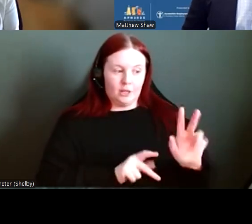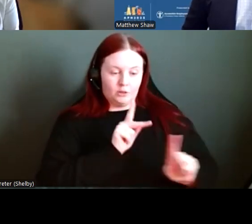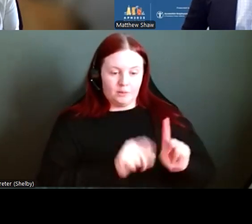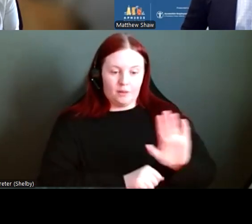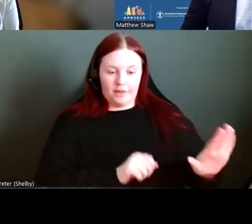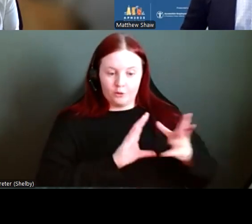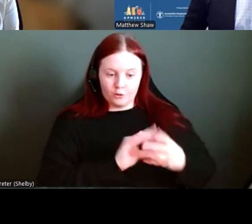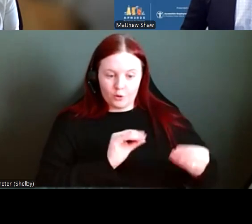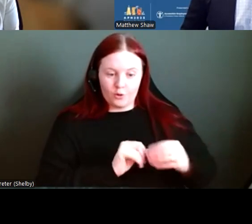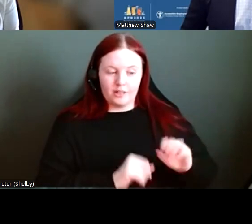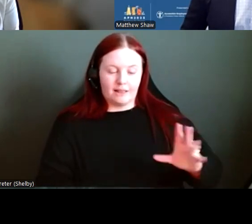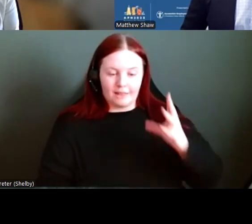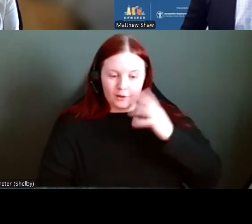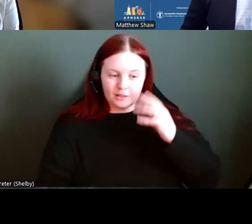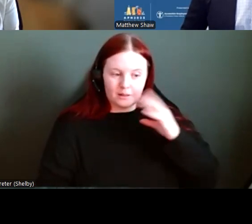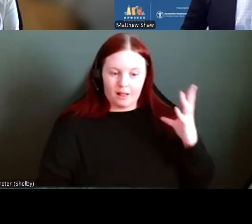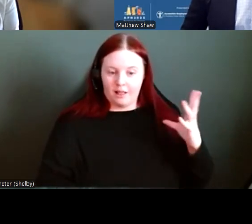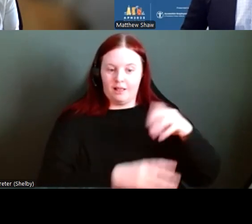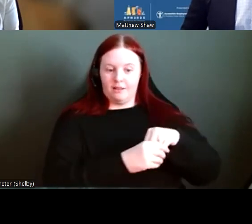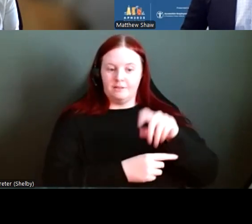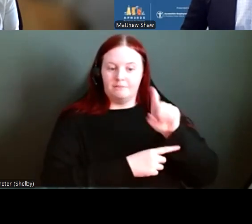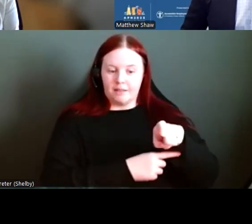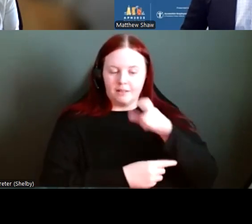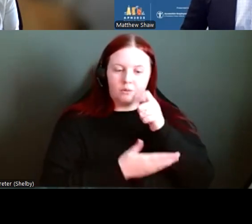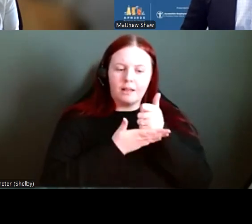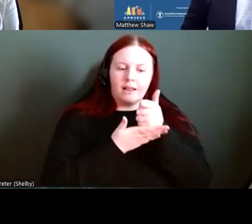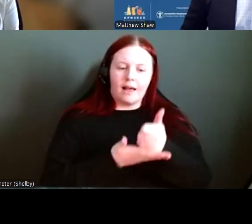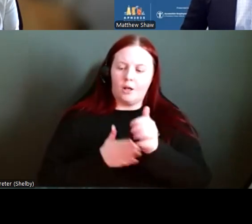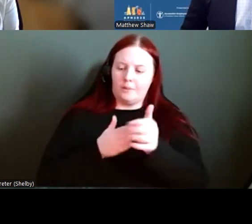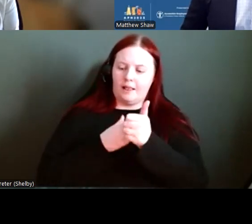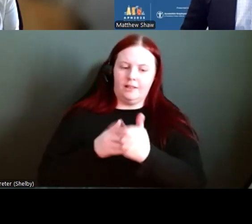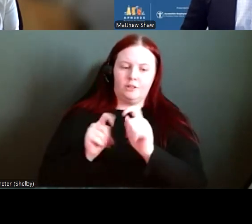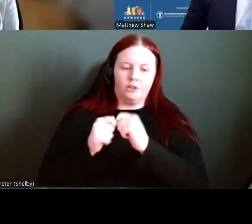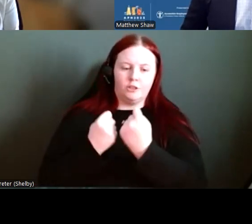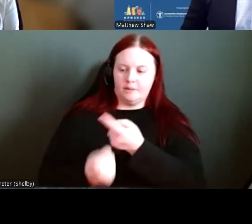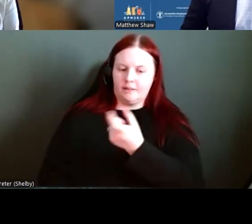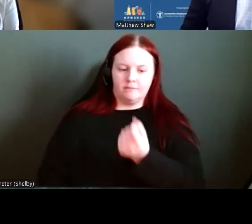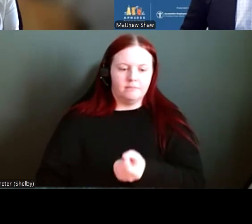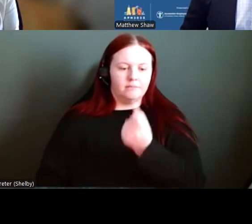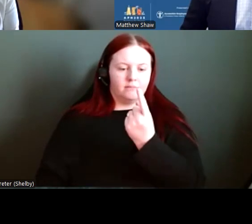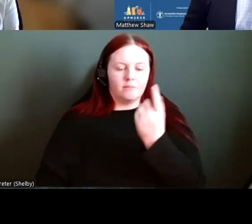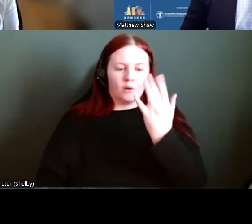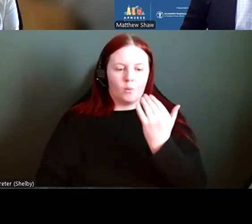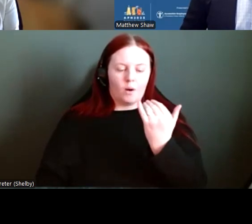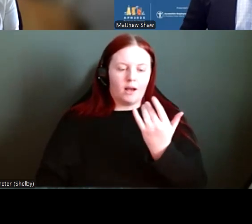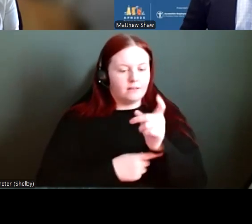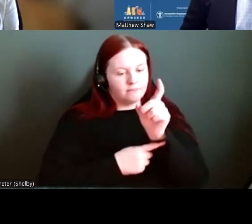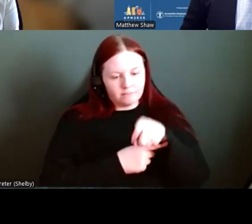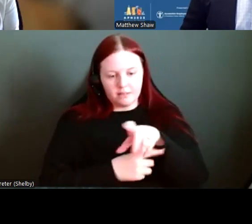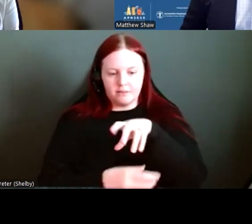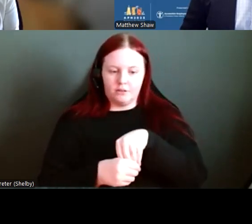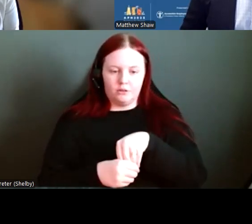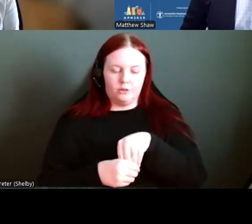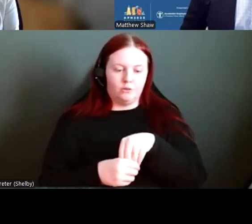to really help leadership understand why this is a non-negotiable, whether that's due